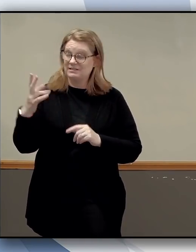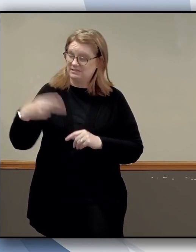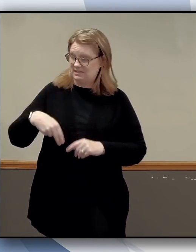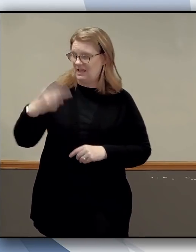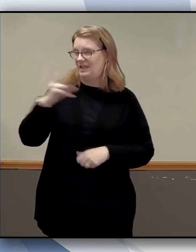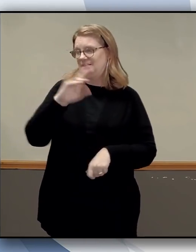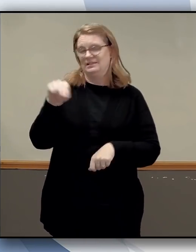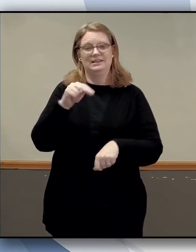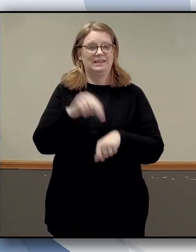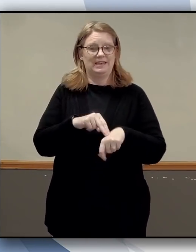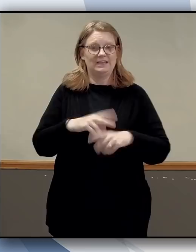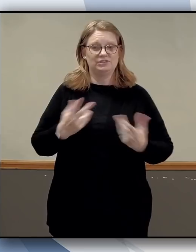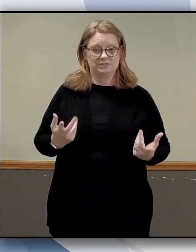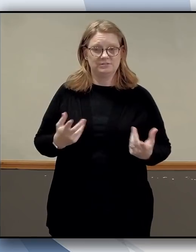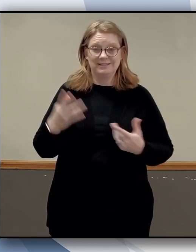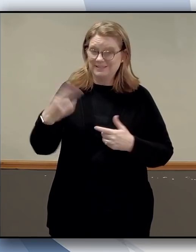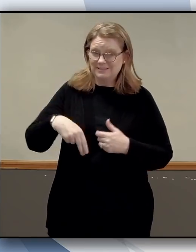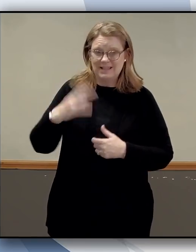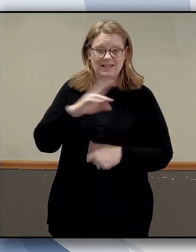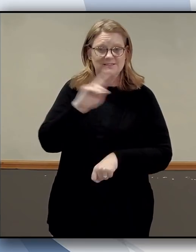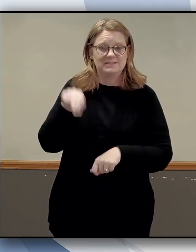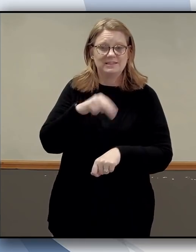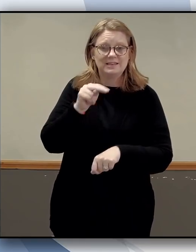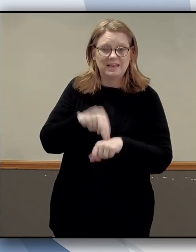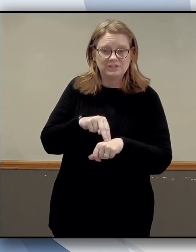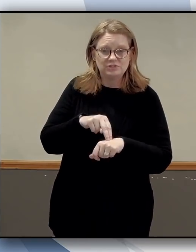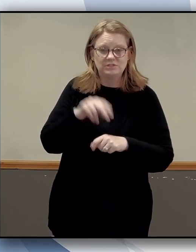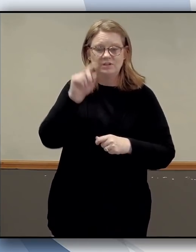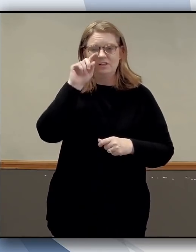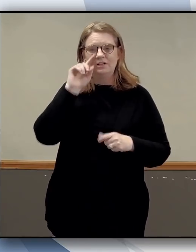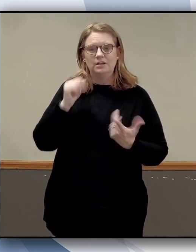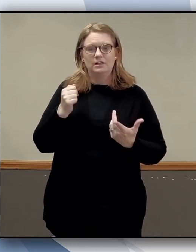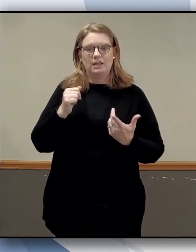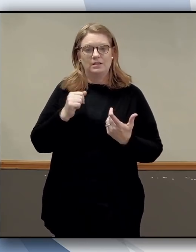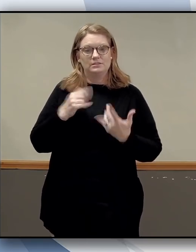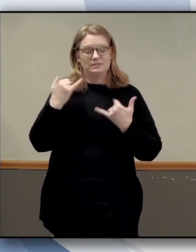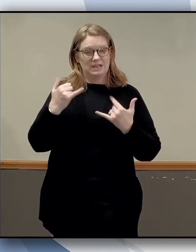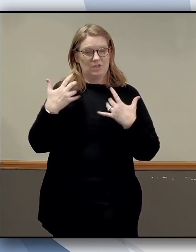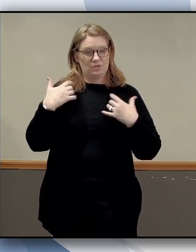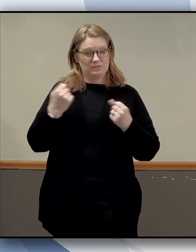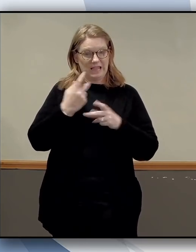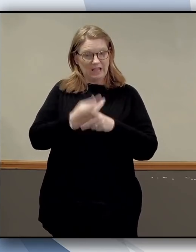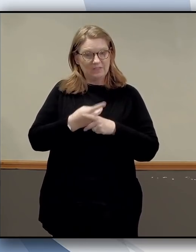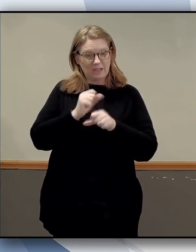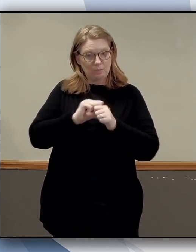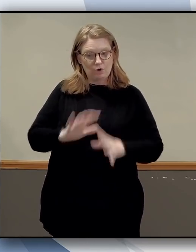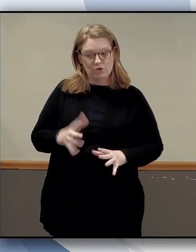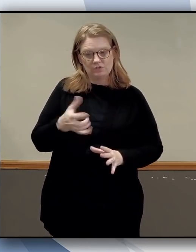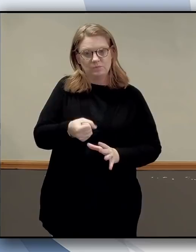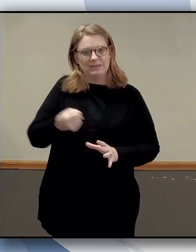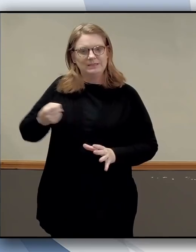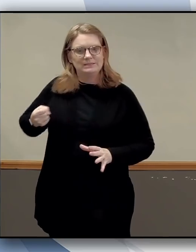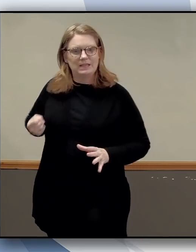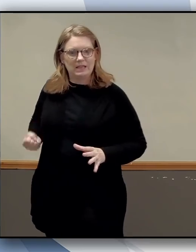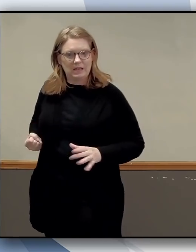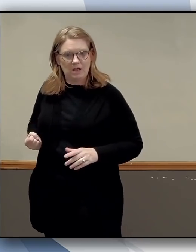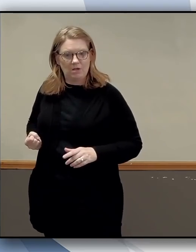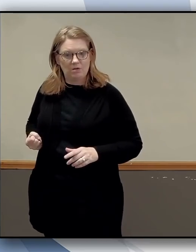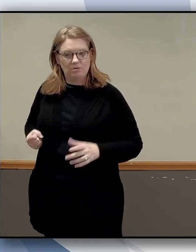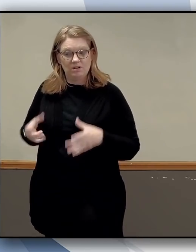now in terms of active cases. And of course, we remove those healthcare workers from that space, but that creates pressure